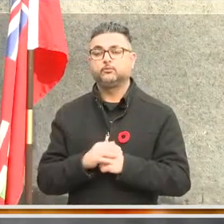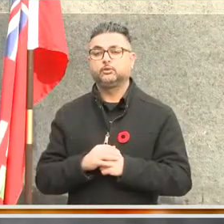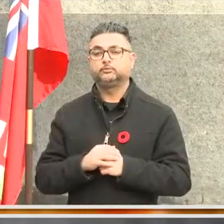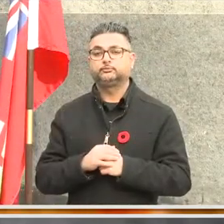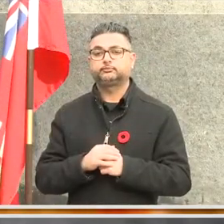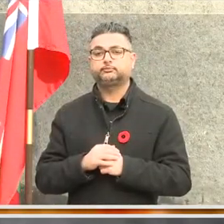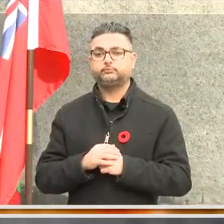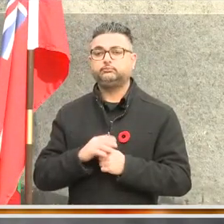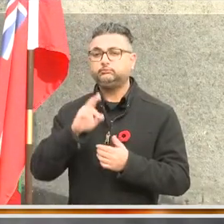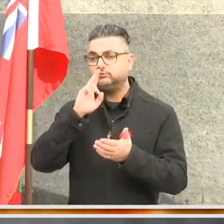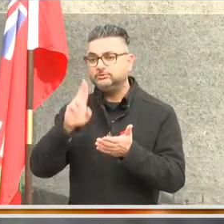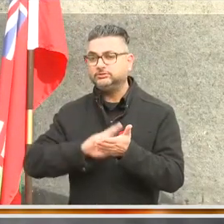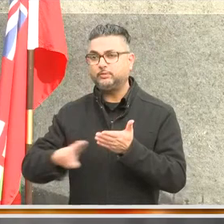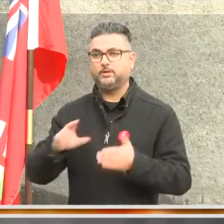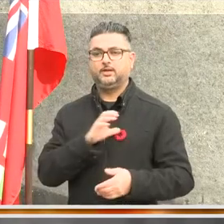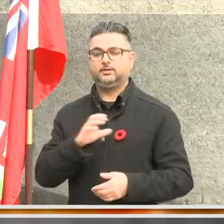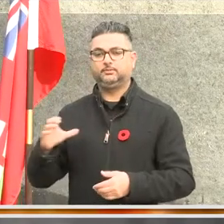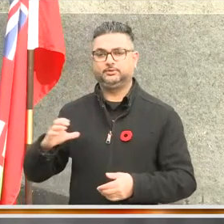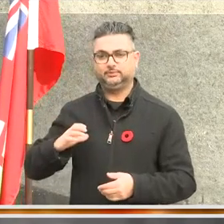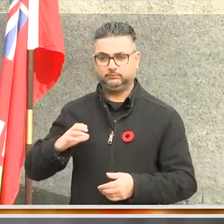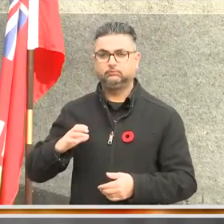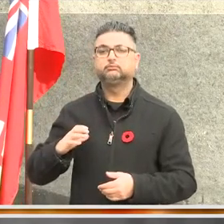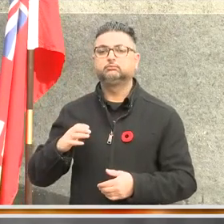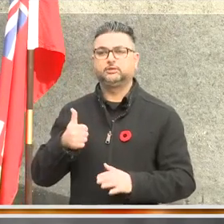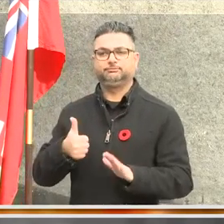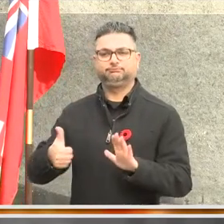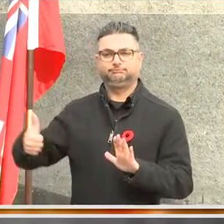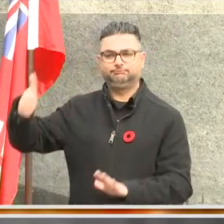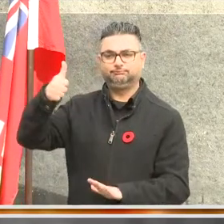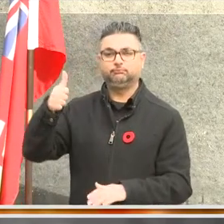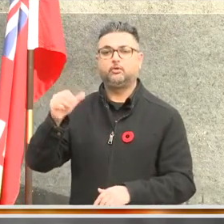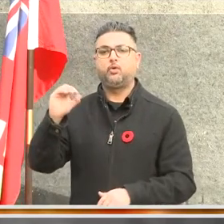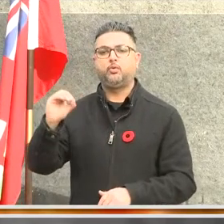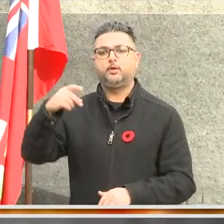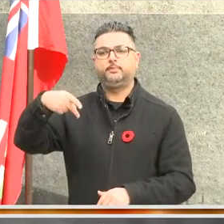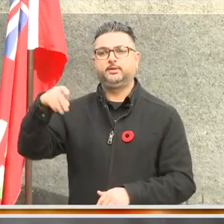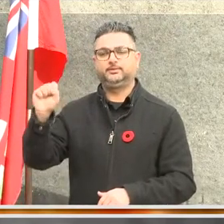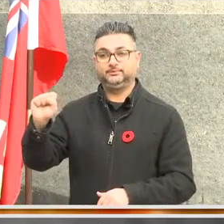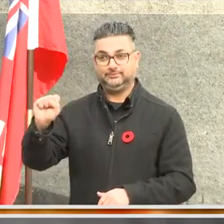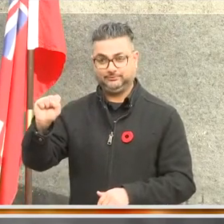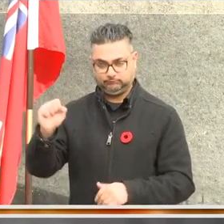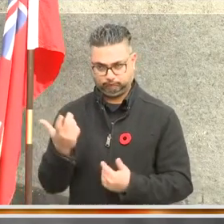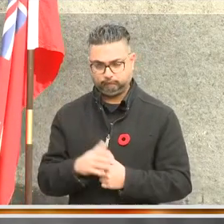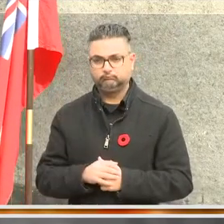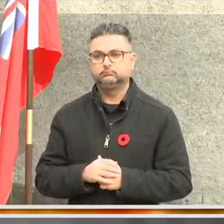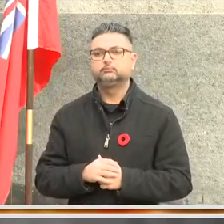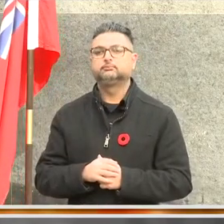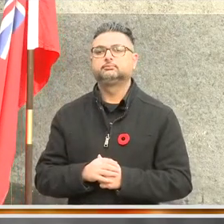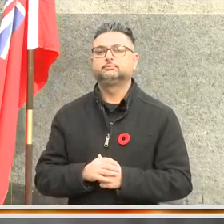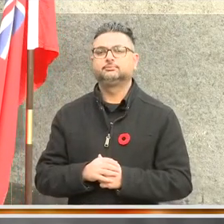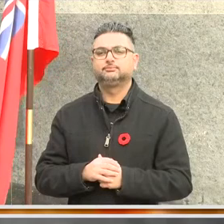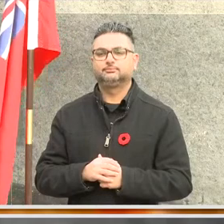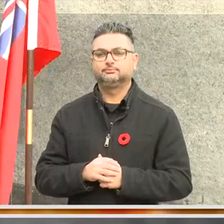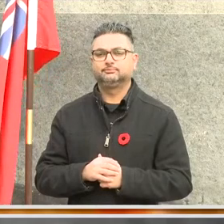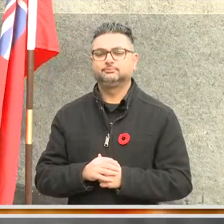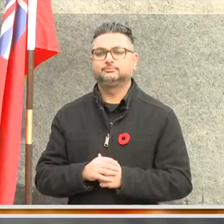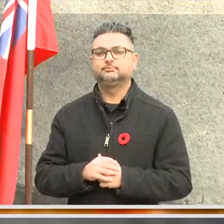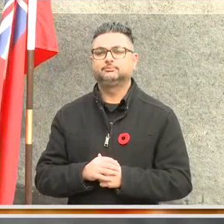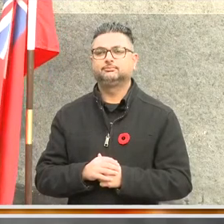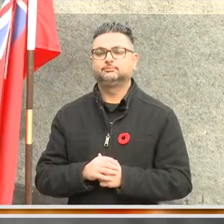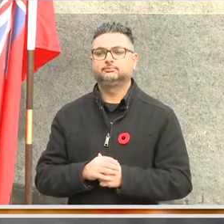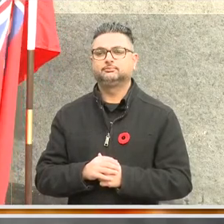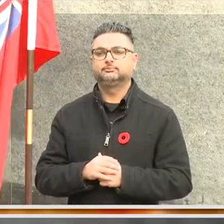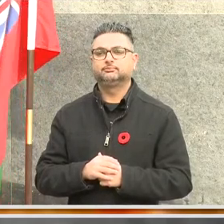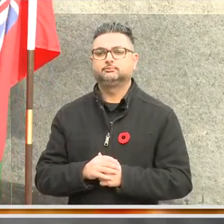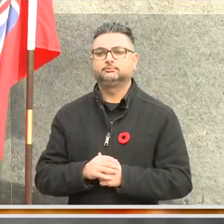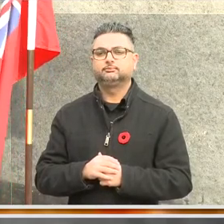and Head of the Ontario Public Service, Secretaire du Conseil des ministres de l'Ontario, Chef de la Fonction publique, and